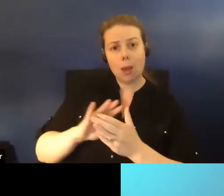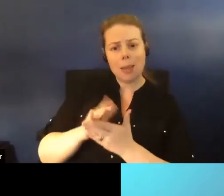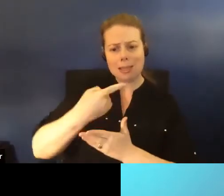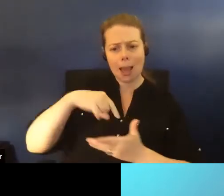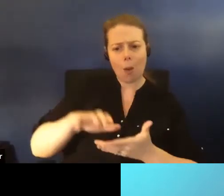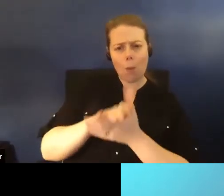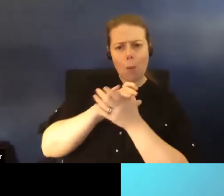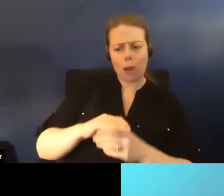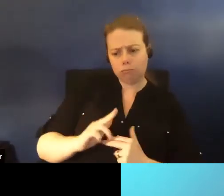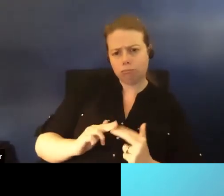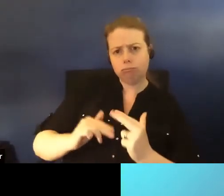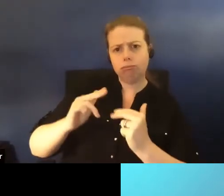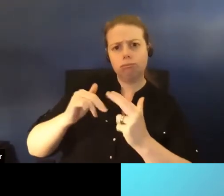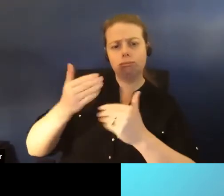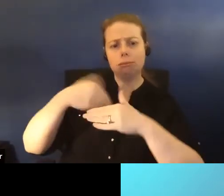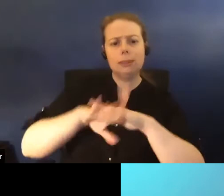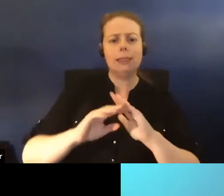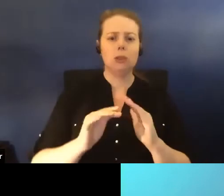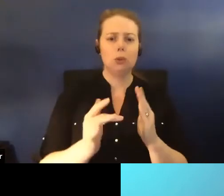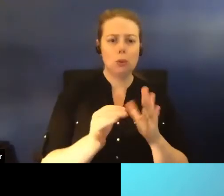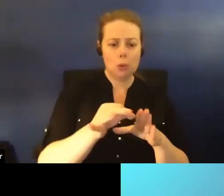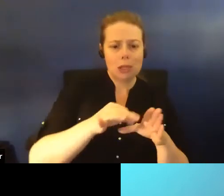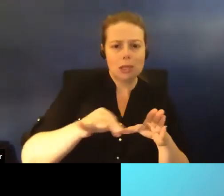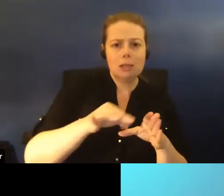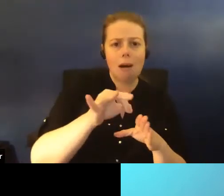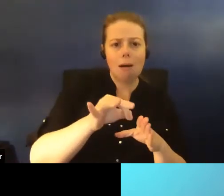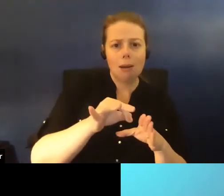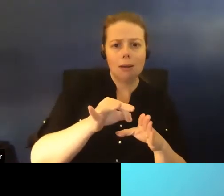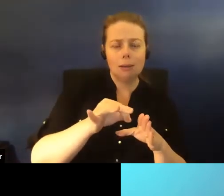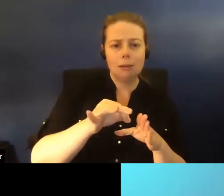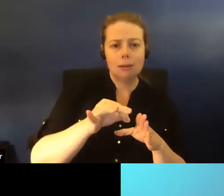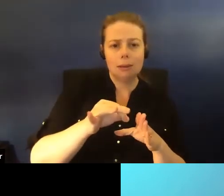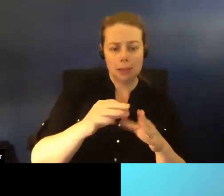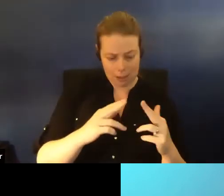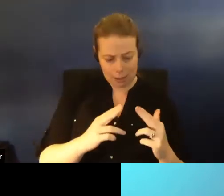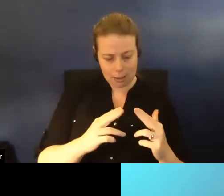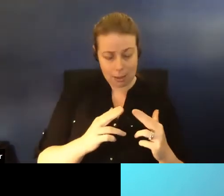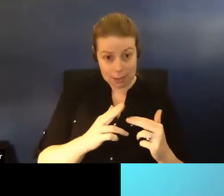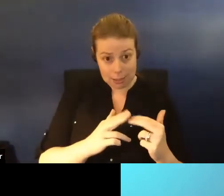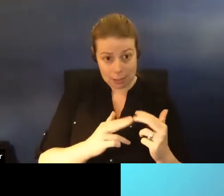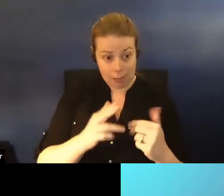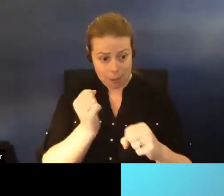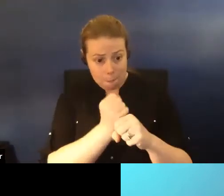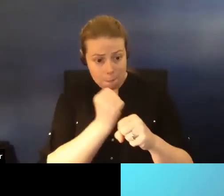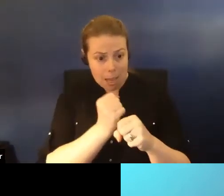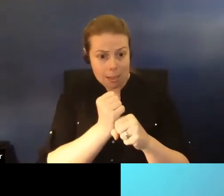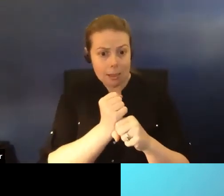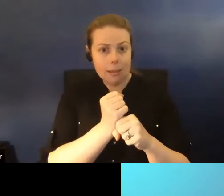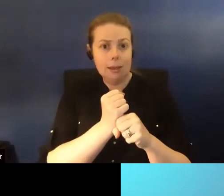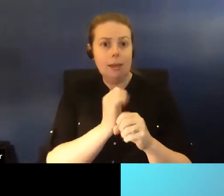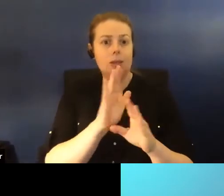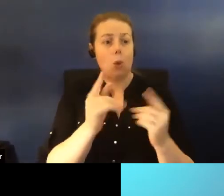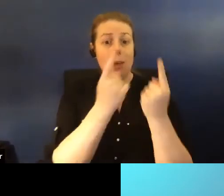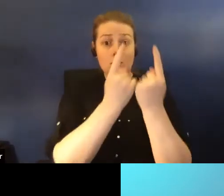to be built into the design, development, and end product so that technology can be used by